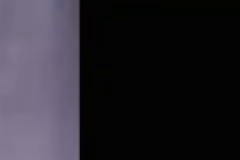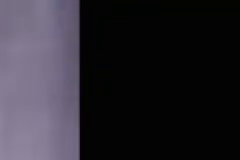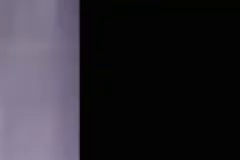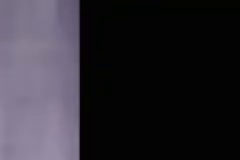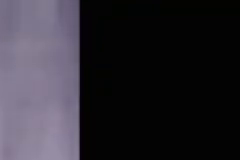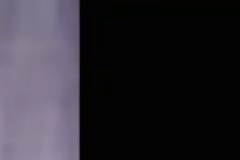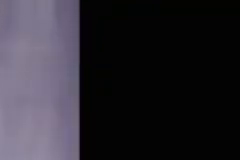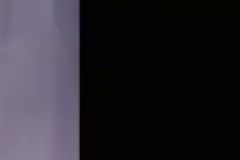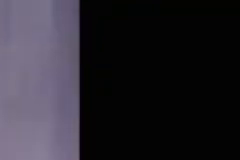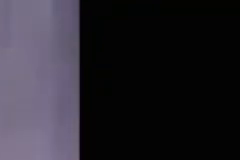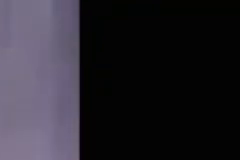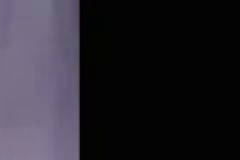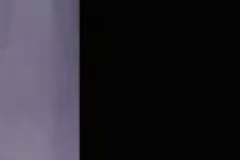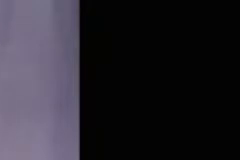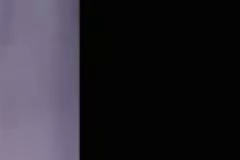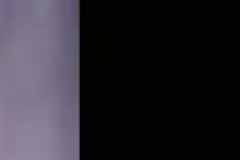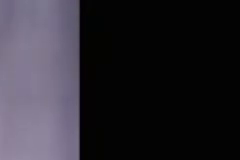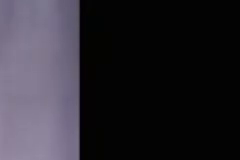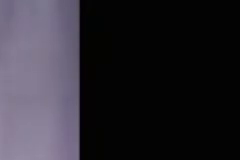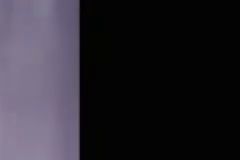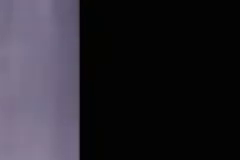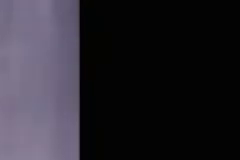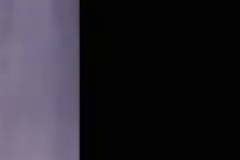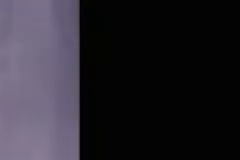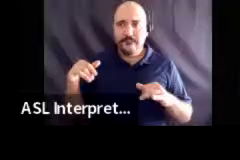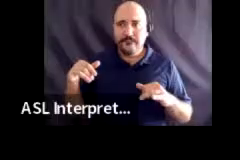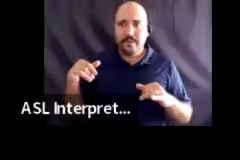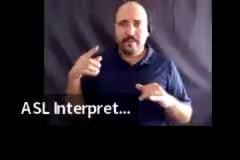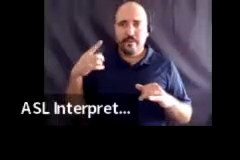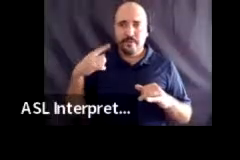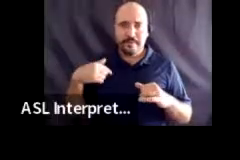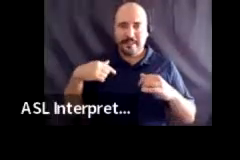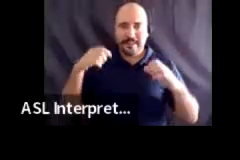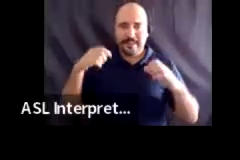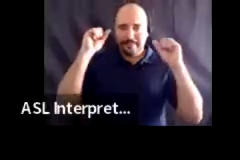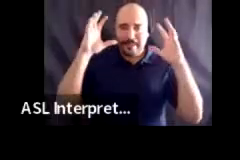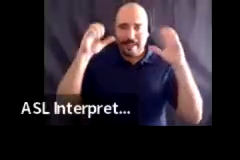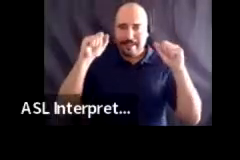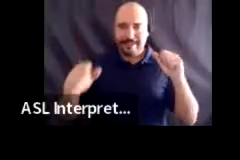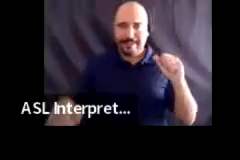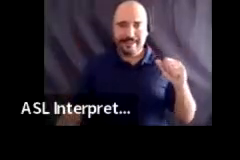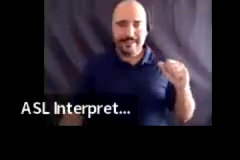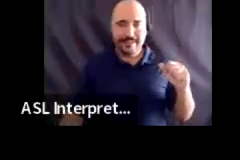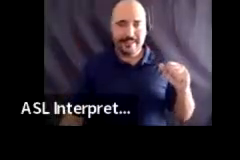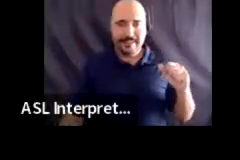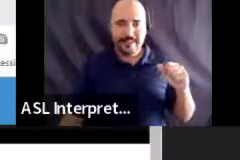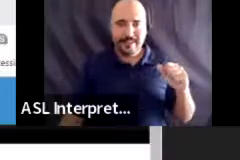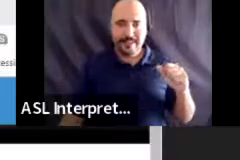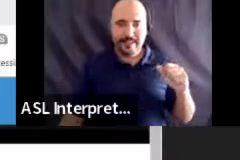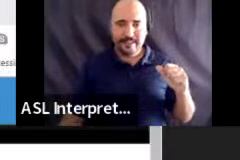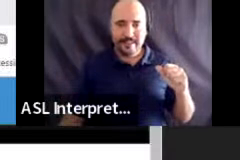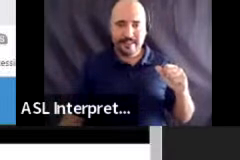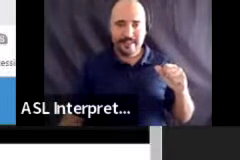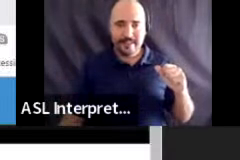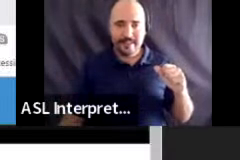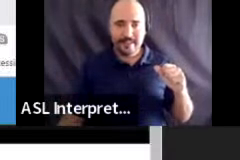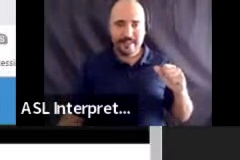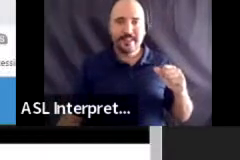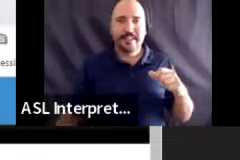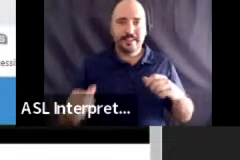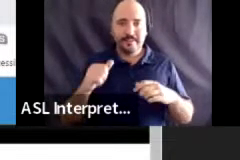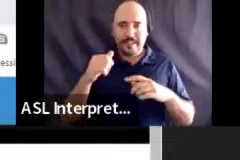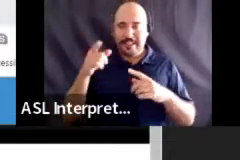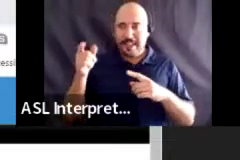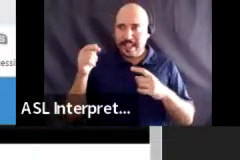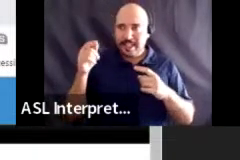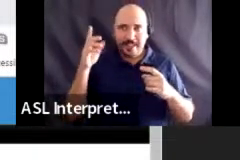can listen to it at the same time. And it amazes me that he can absorb information as it's coming